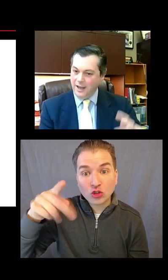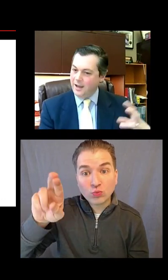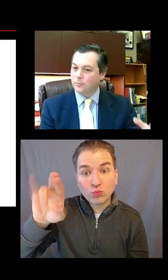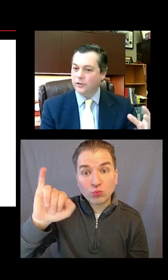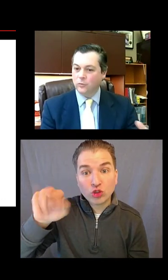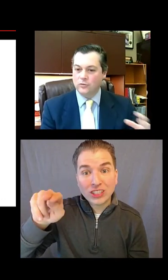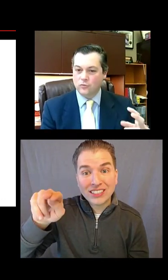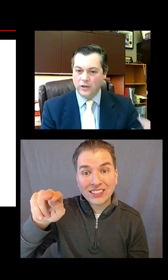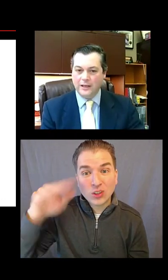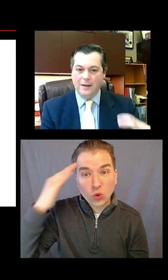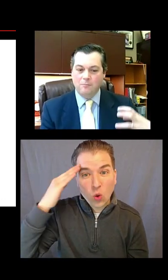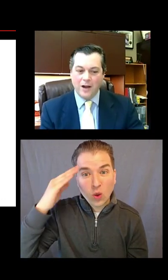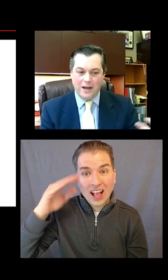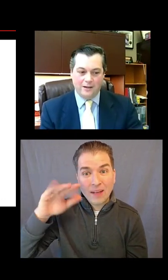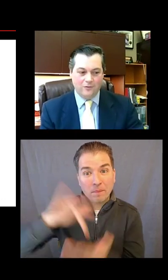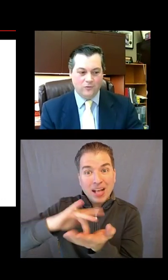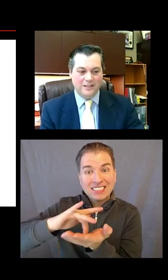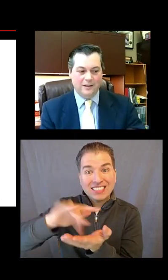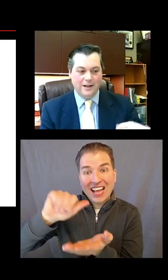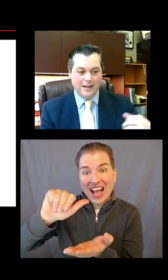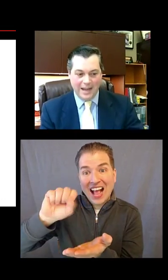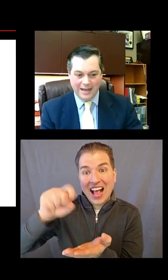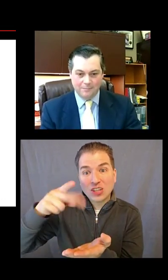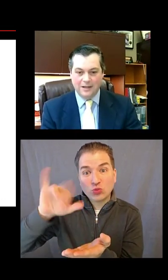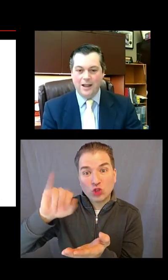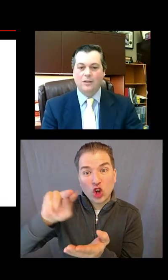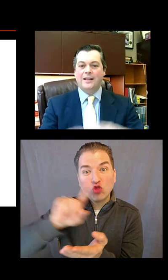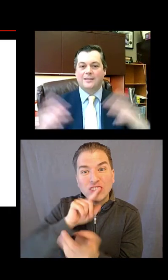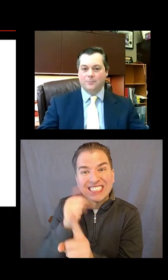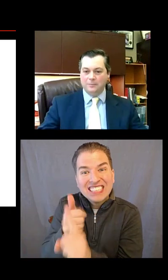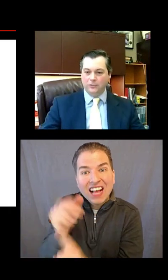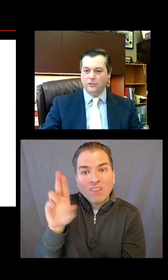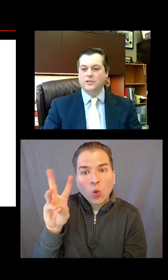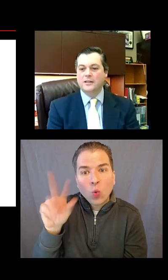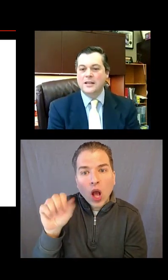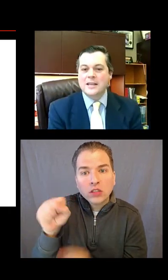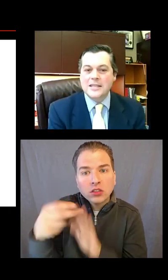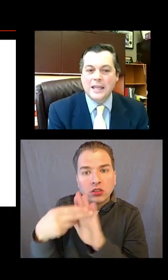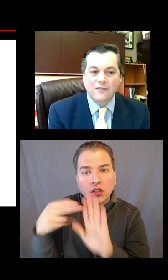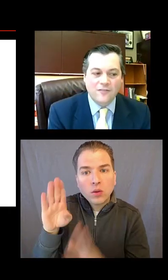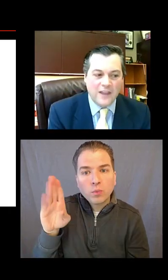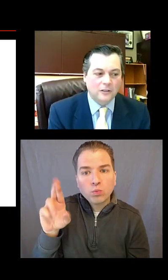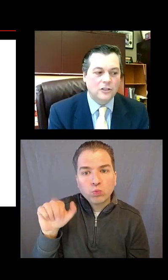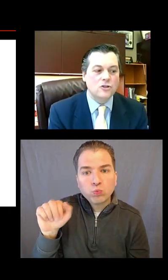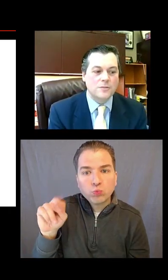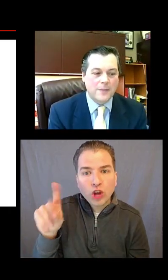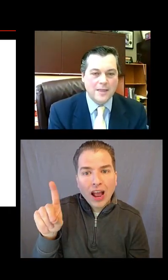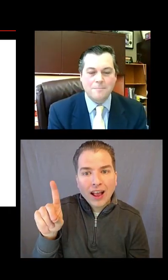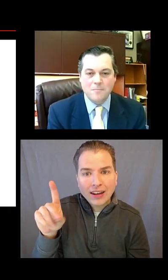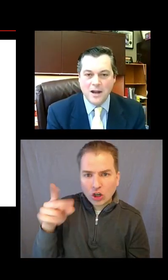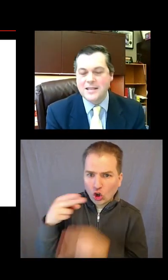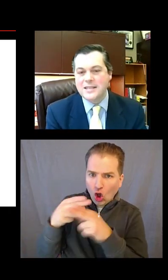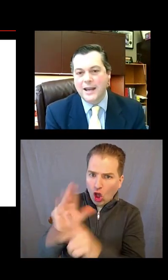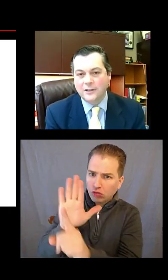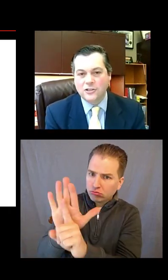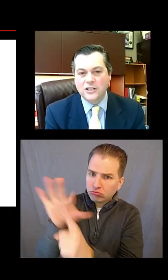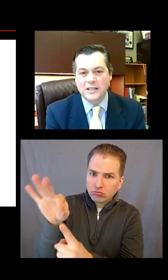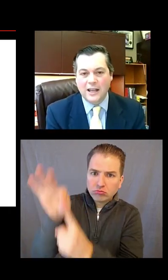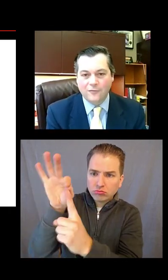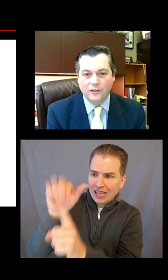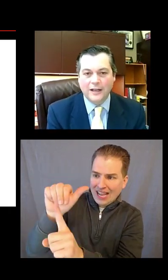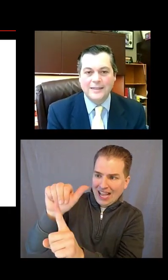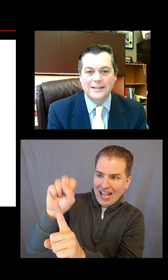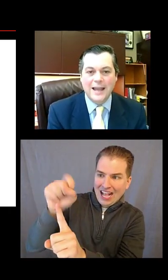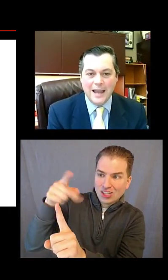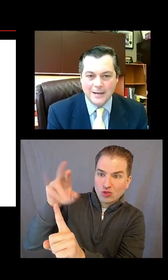aspirin. Aspirin was really a brand. It was a name. Now lots of people use it. They failed to spend the money, the energy,